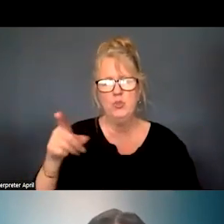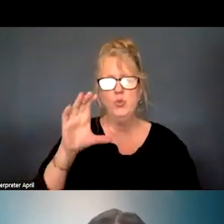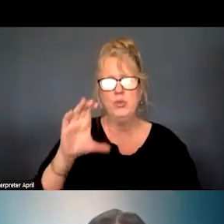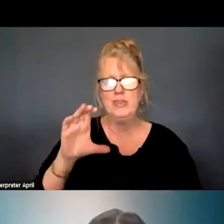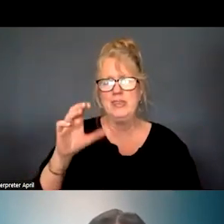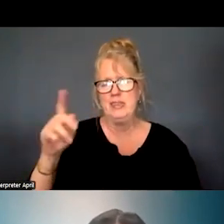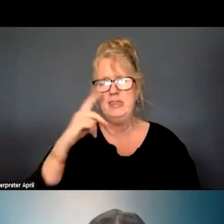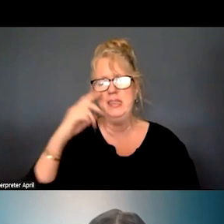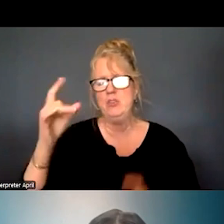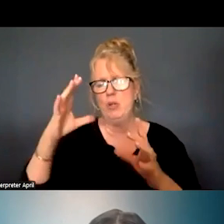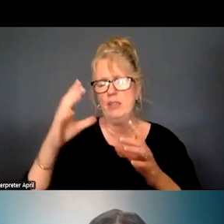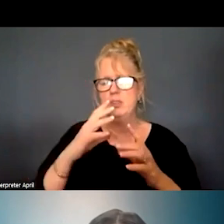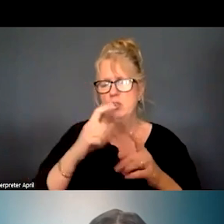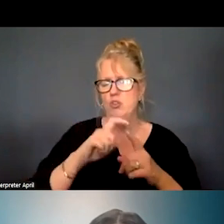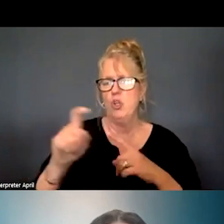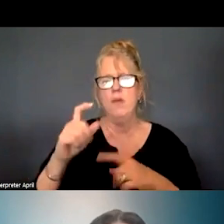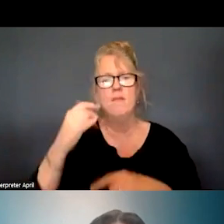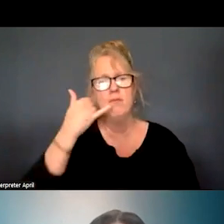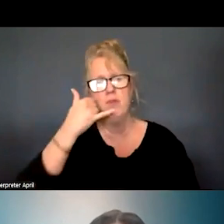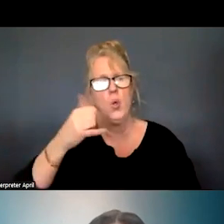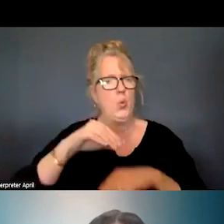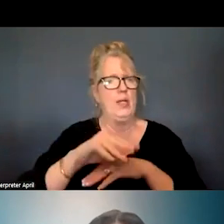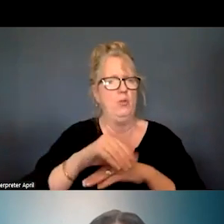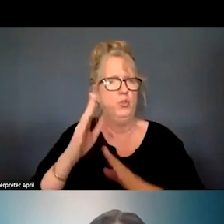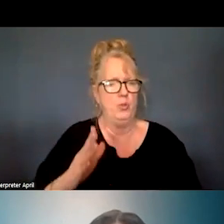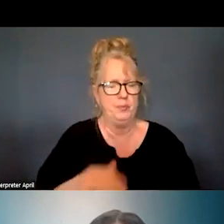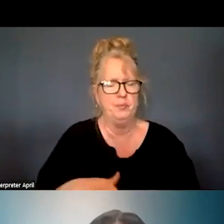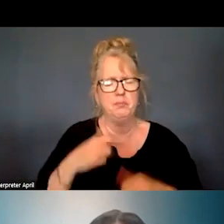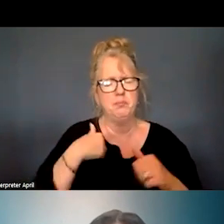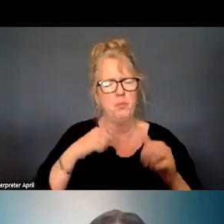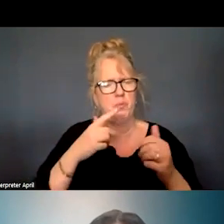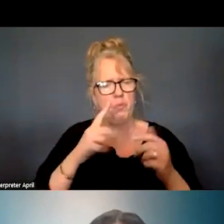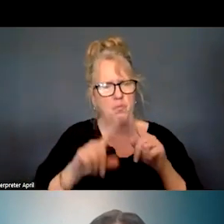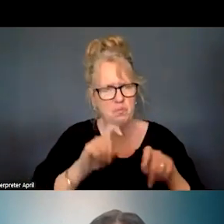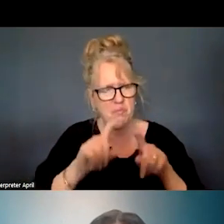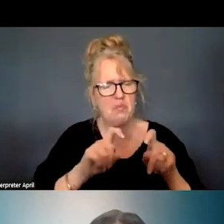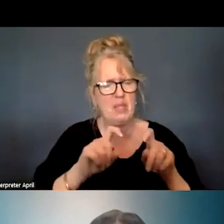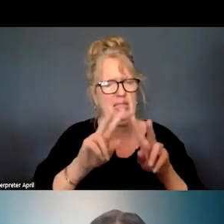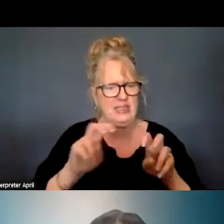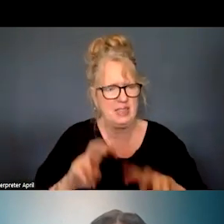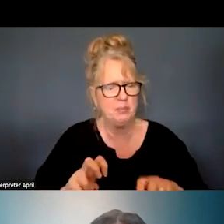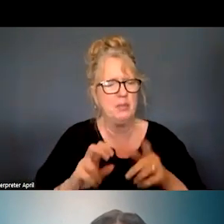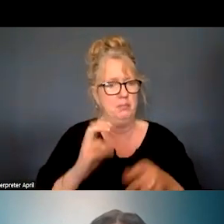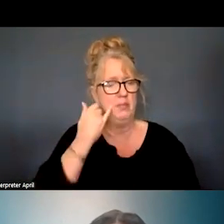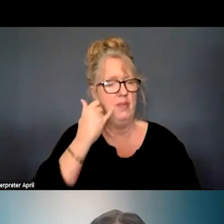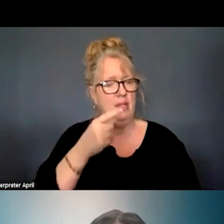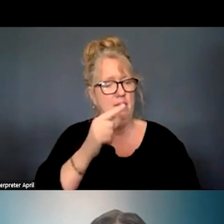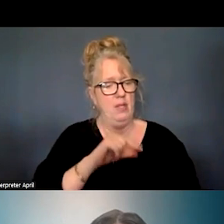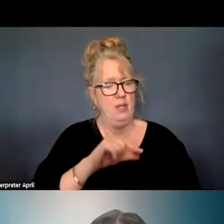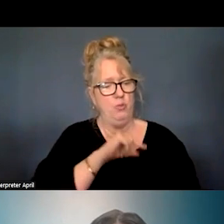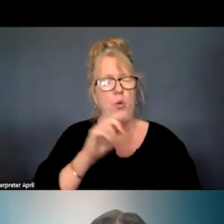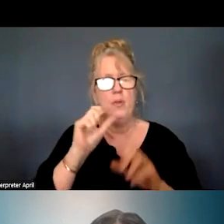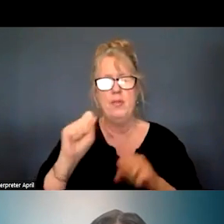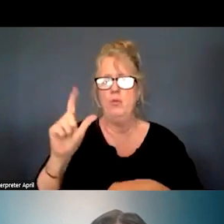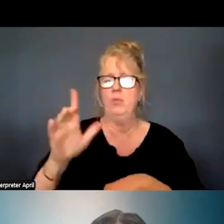crisis call diversion phone counselor. We'll do an assessment with you, and if eligible, we can dispatch